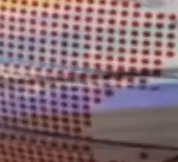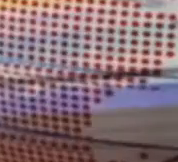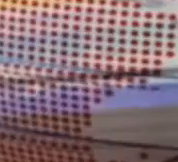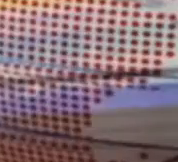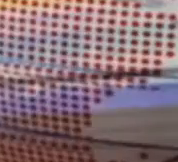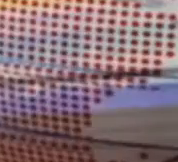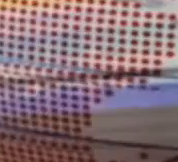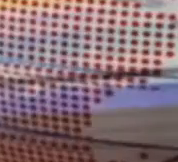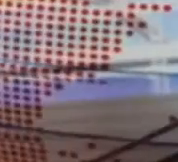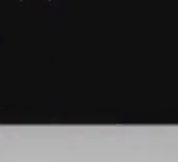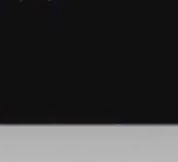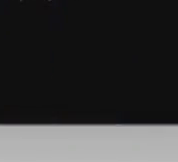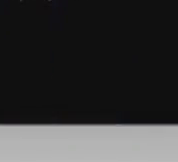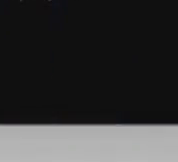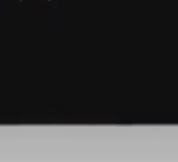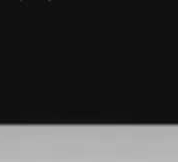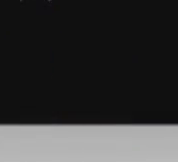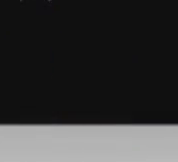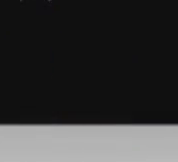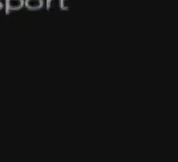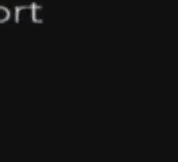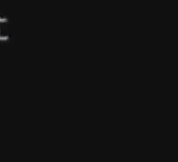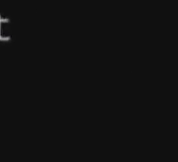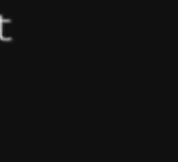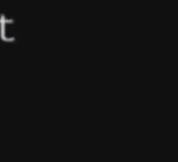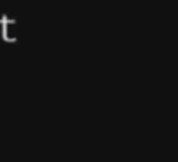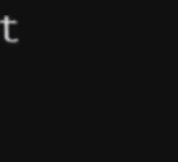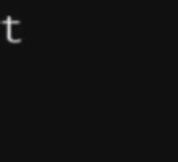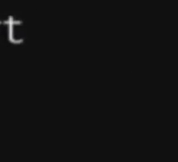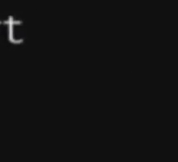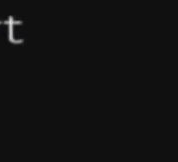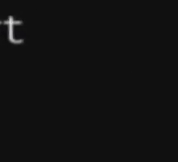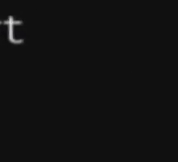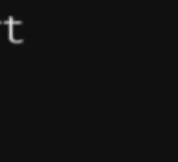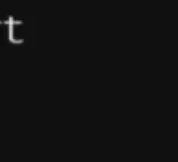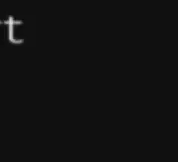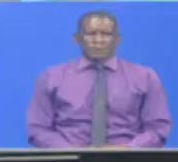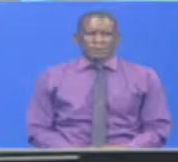NTV Sport in association with Showmax.